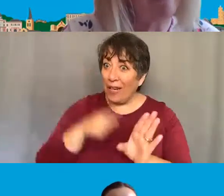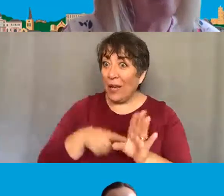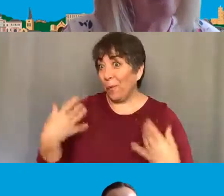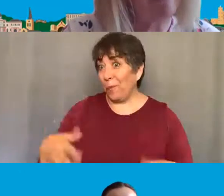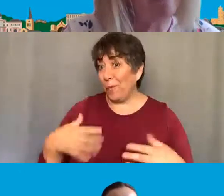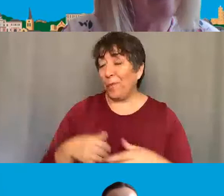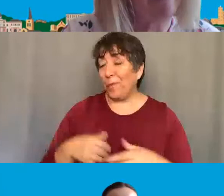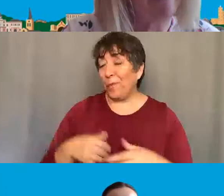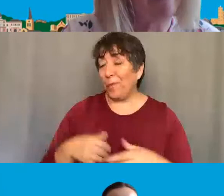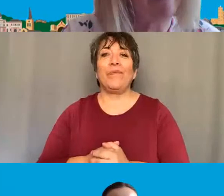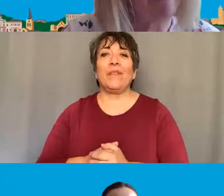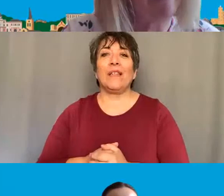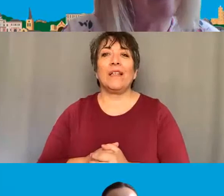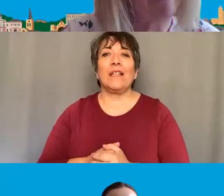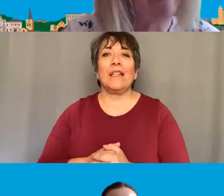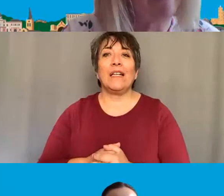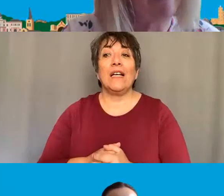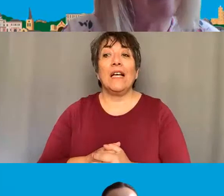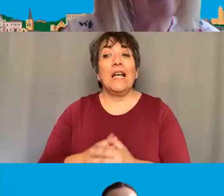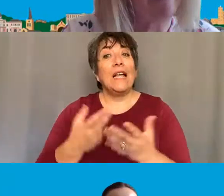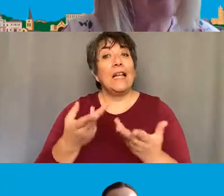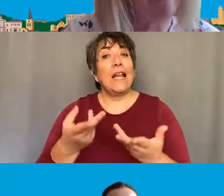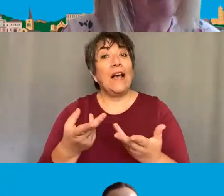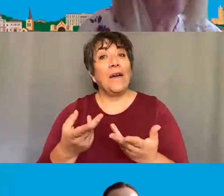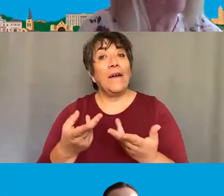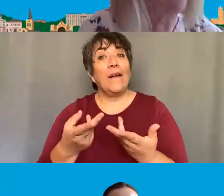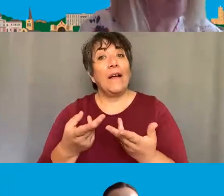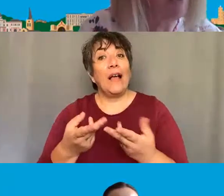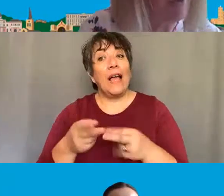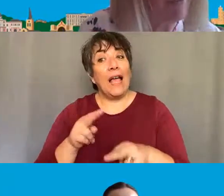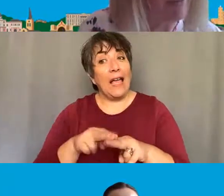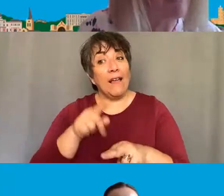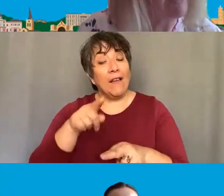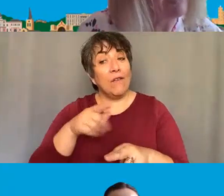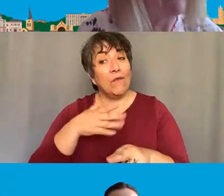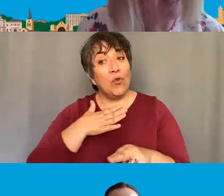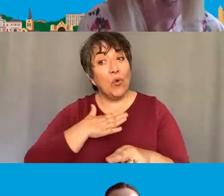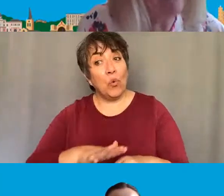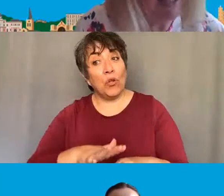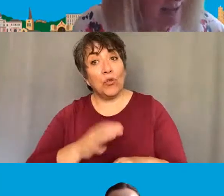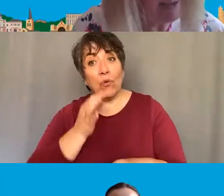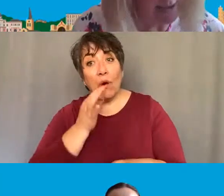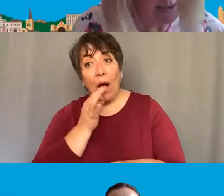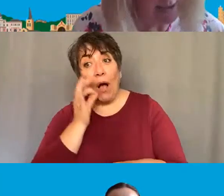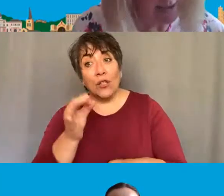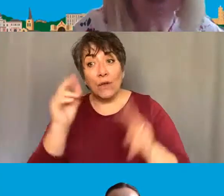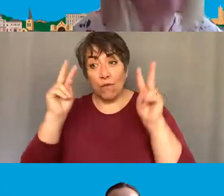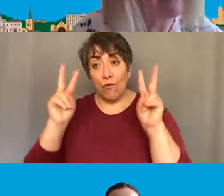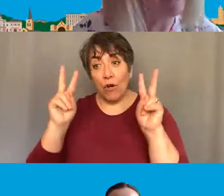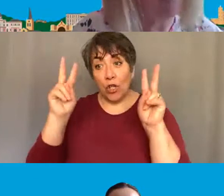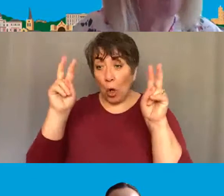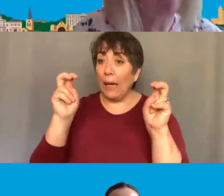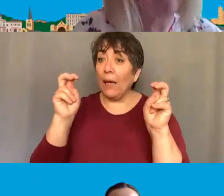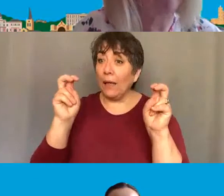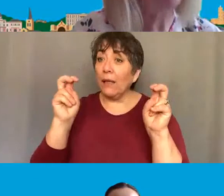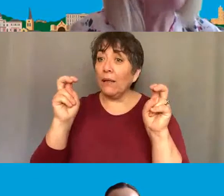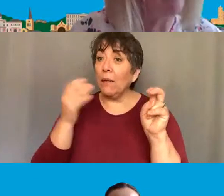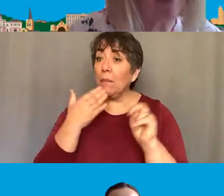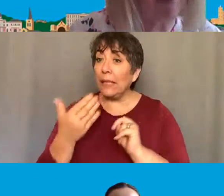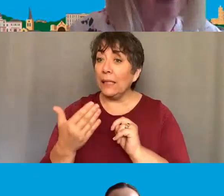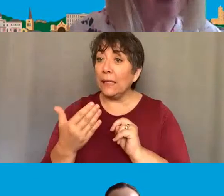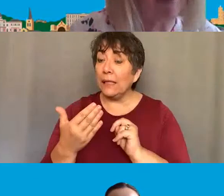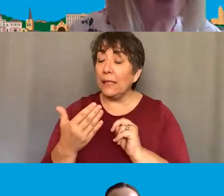really, because the mole session today came for request that one of that Anne, as one person, made to us